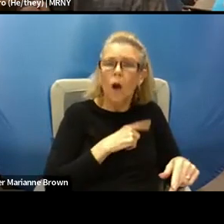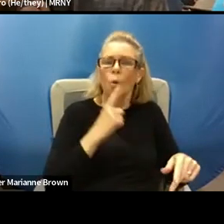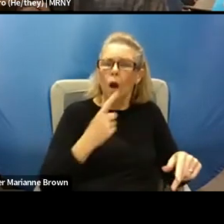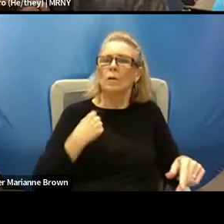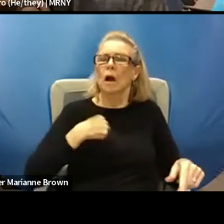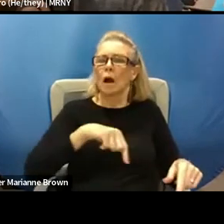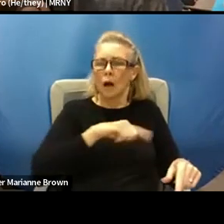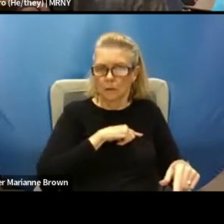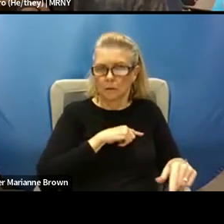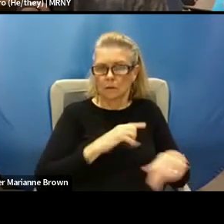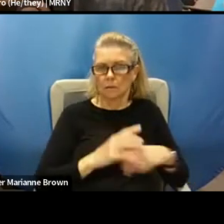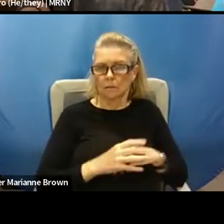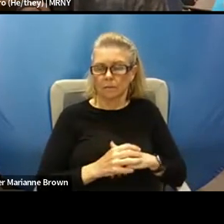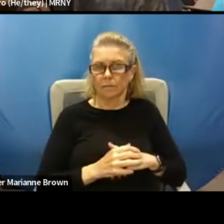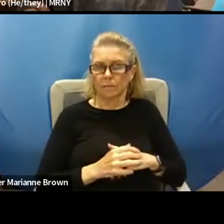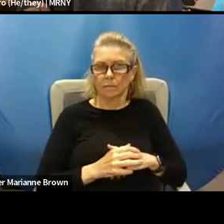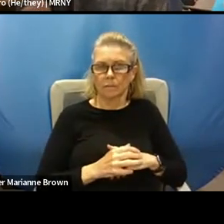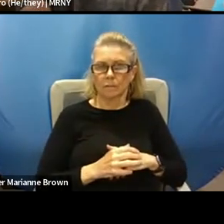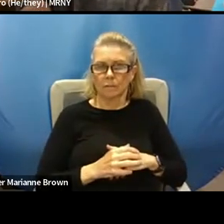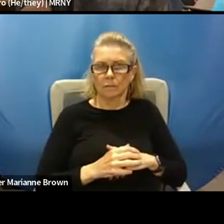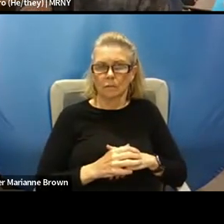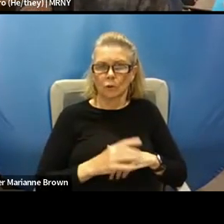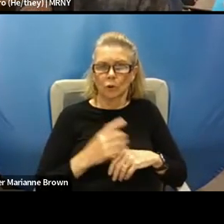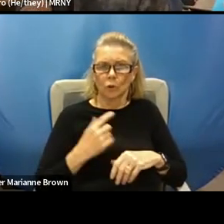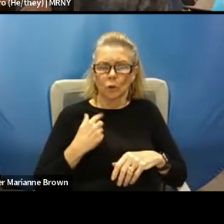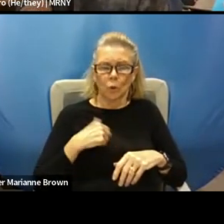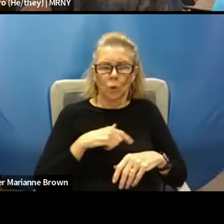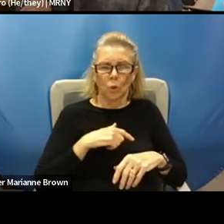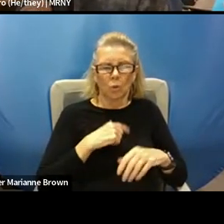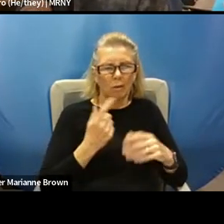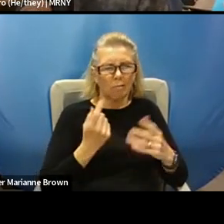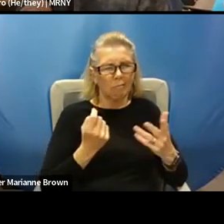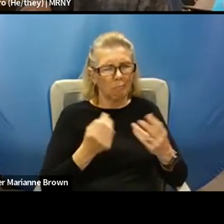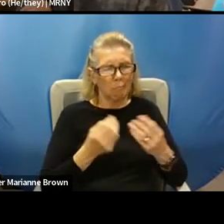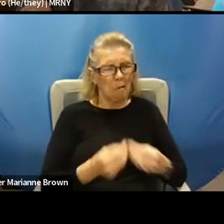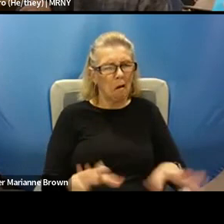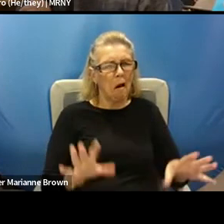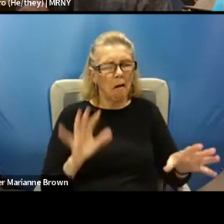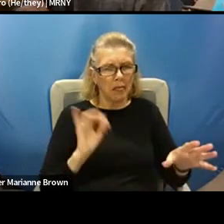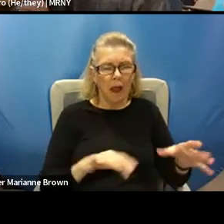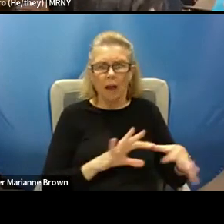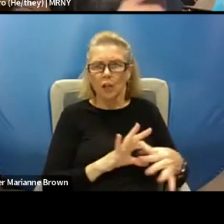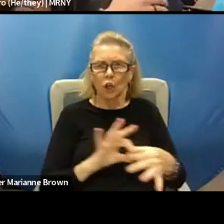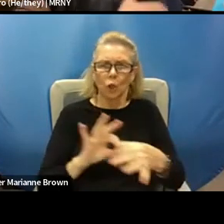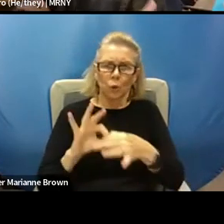Right. We've kind of lost that unity as a community.